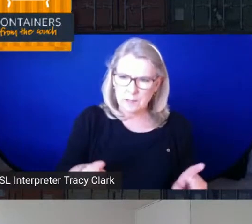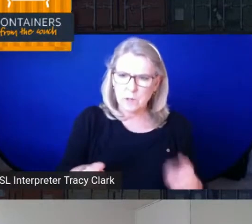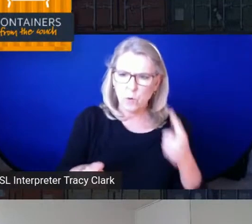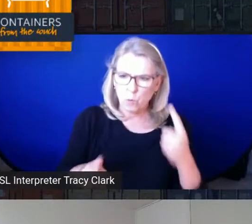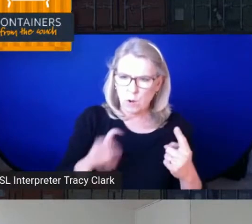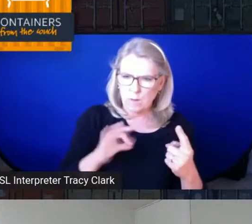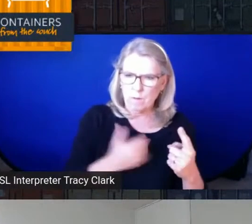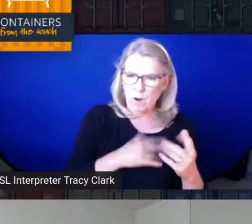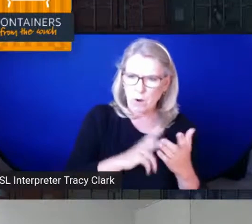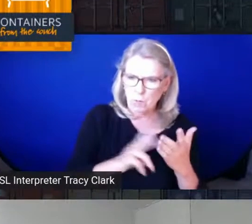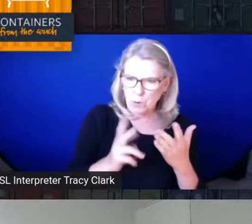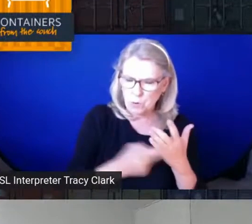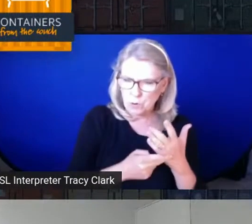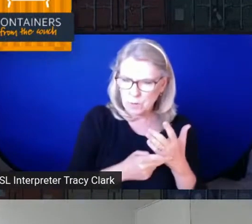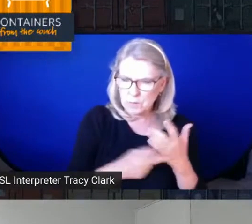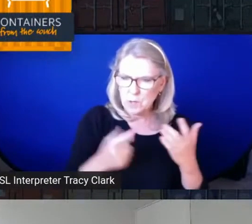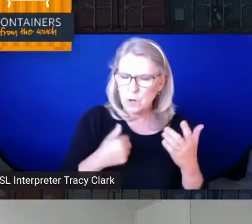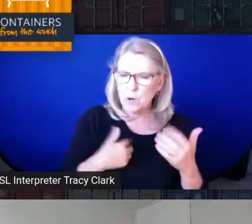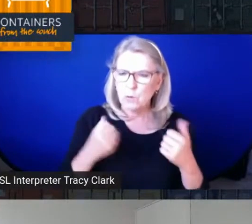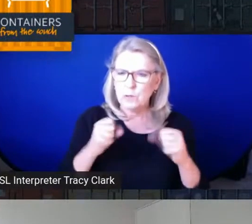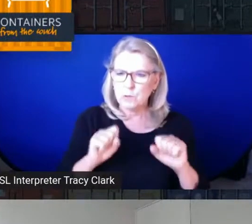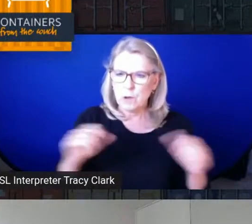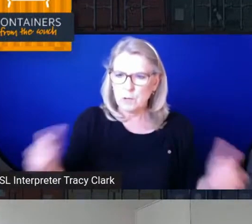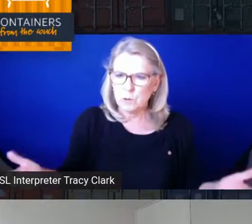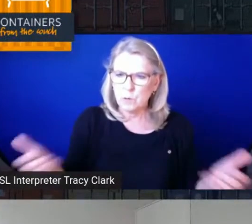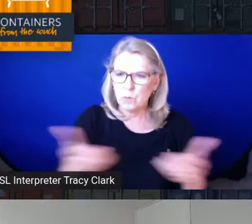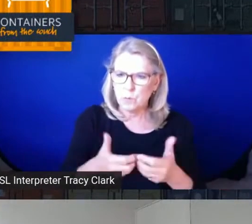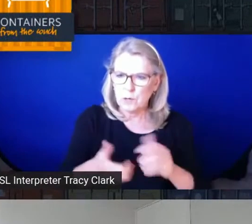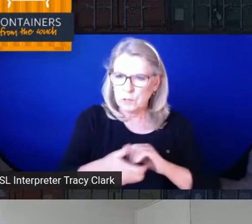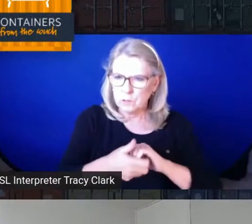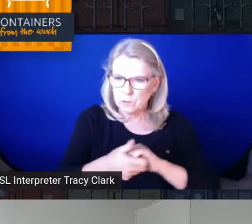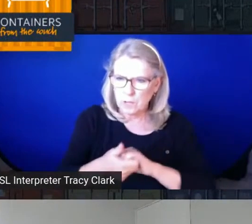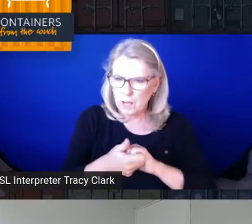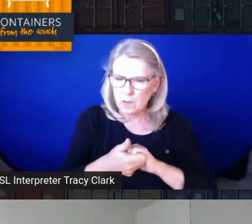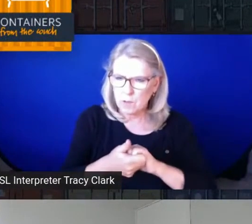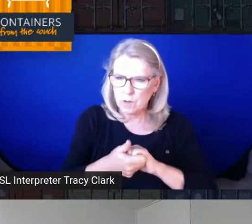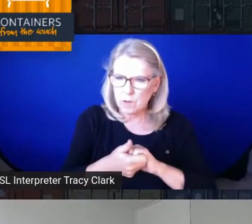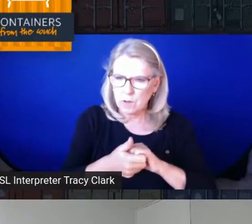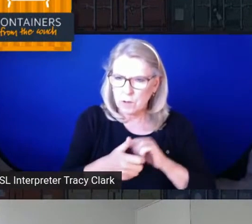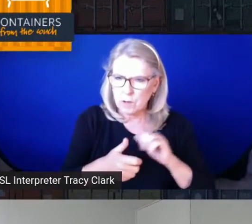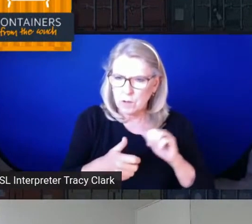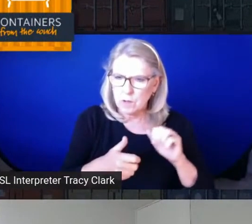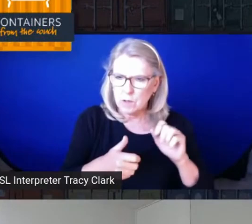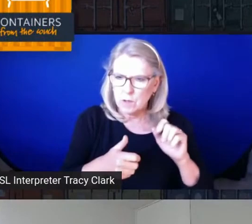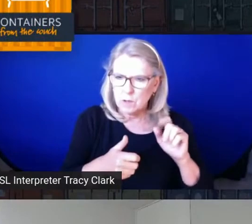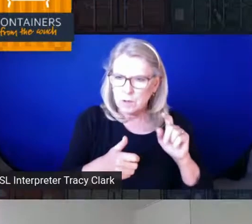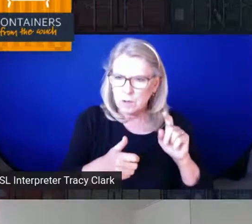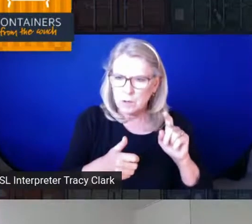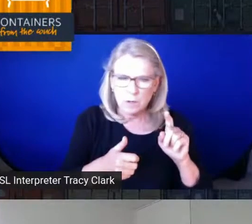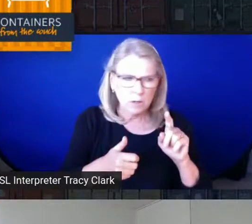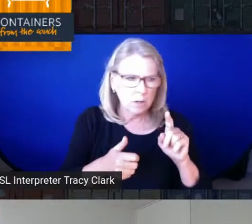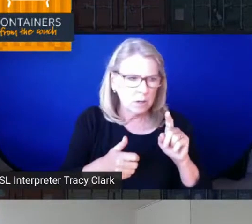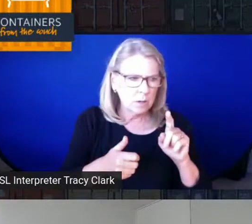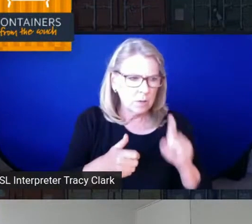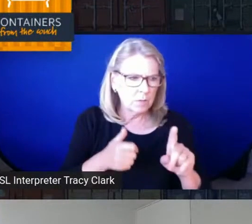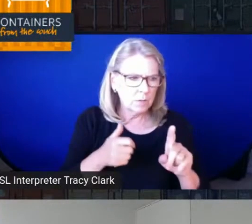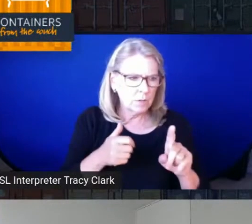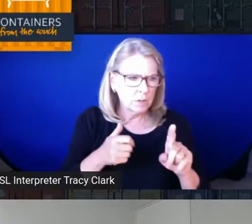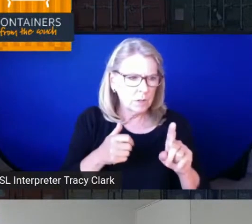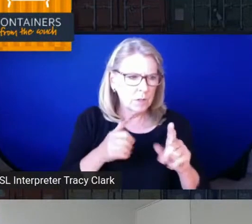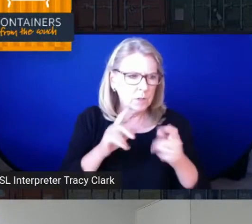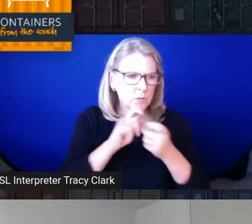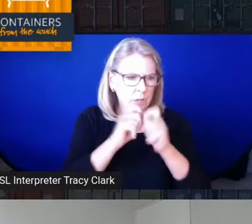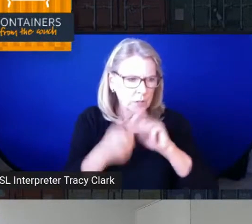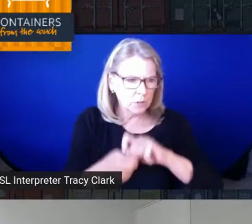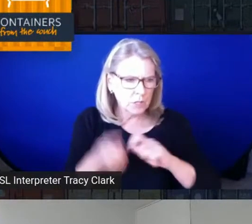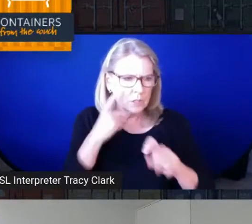which aim at bringing together all our assets to support our client transformation to cloud. And when